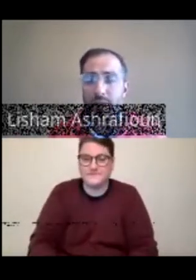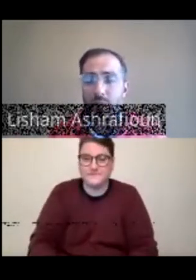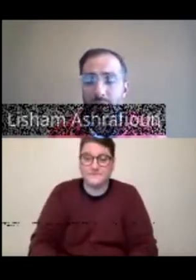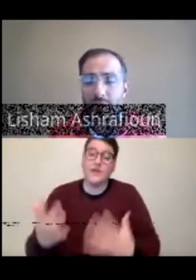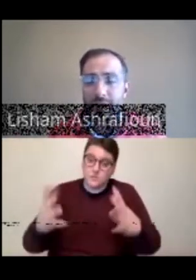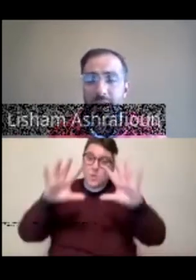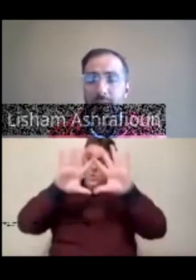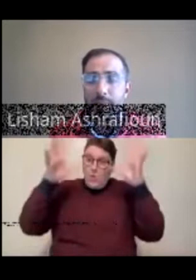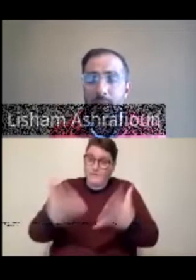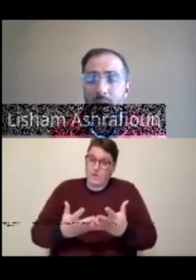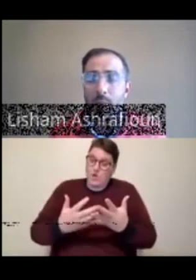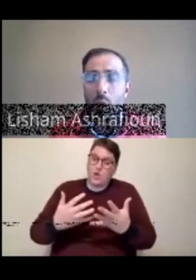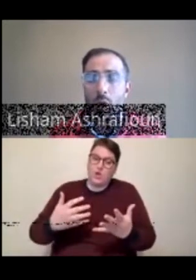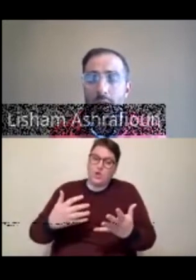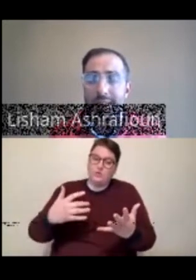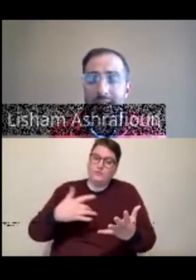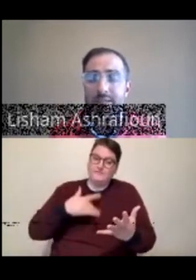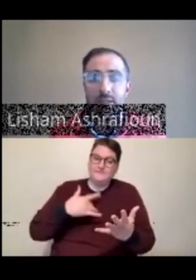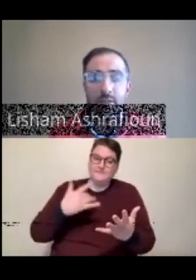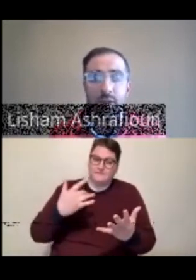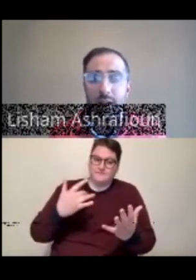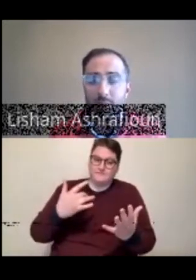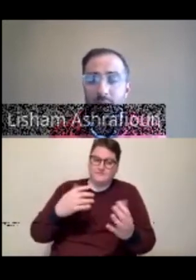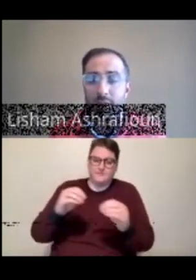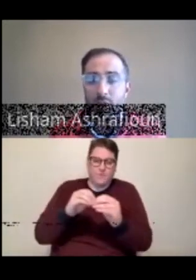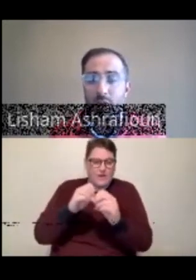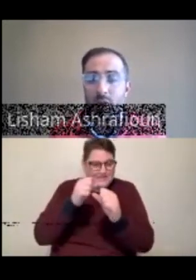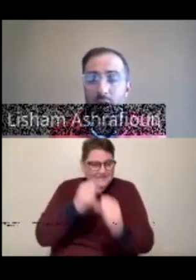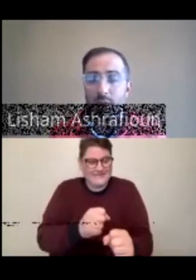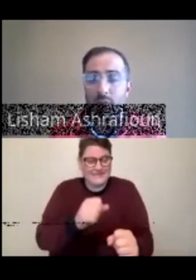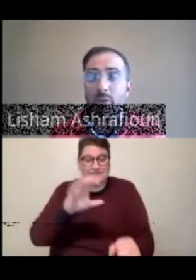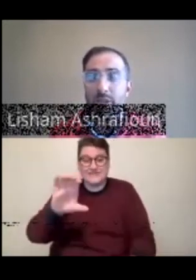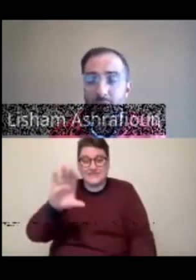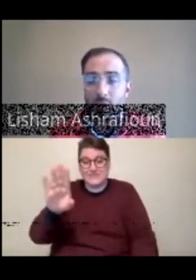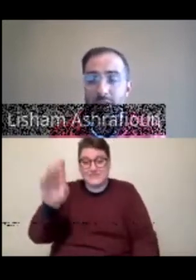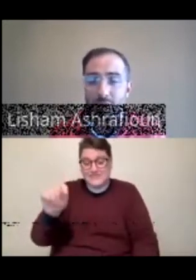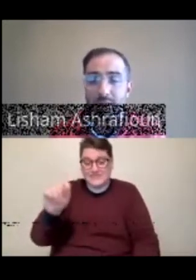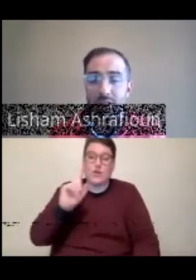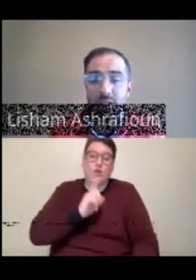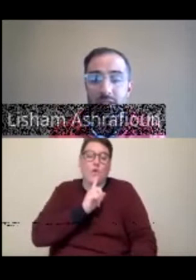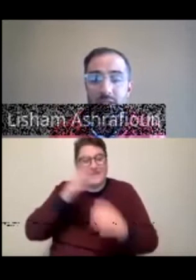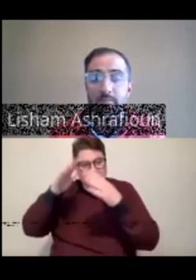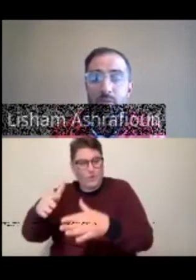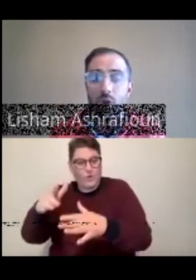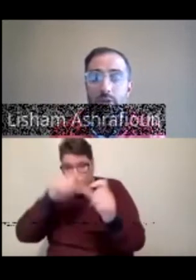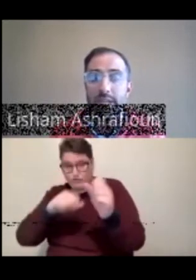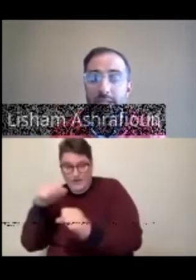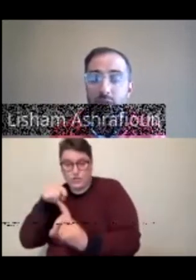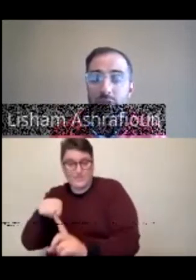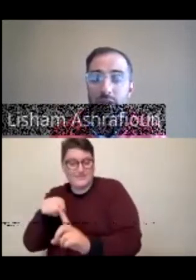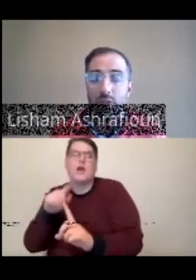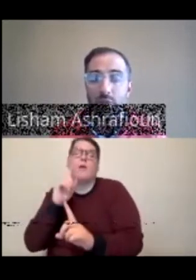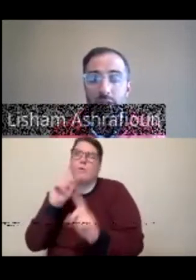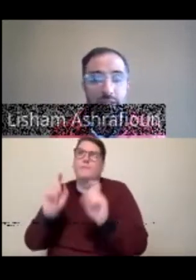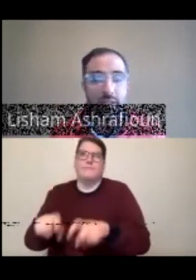overall, we feel that more intensive cognitive behavioral loneliness-focused strategies are needed